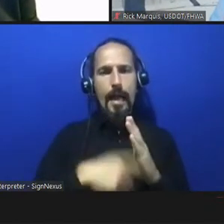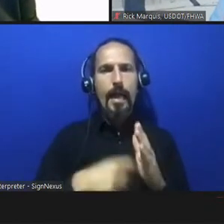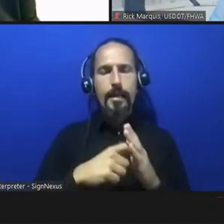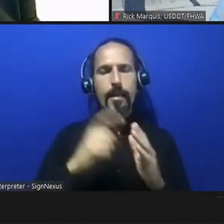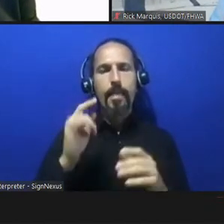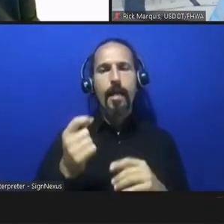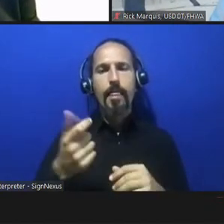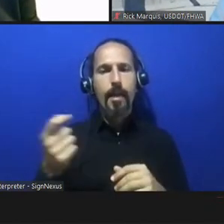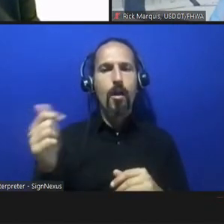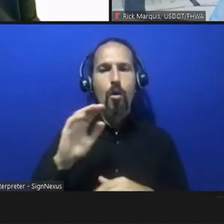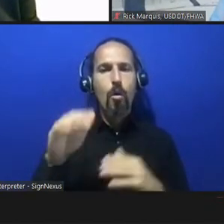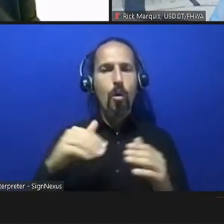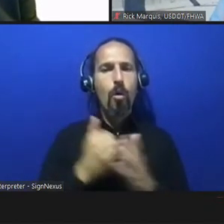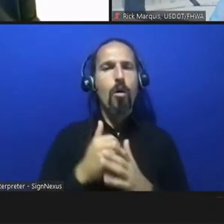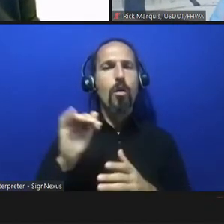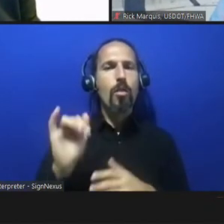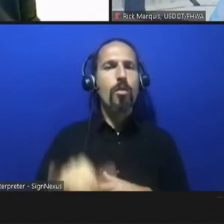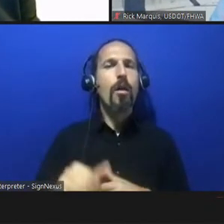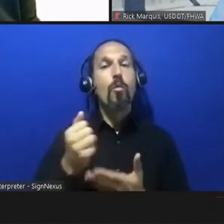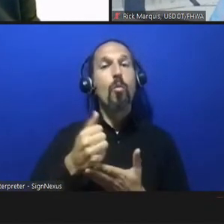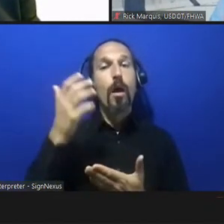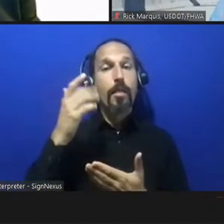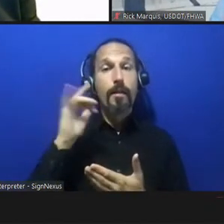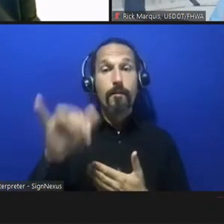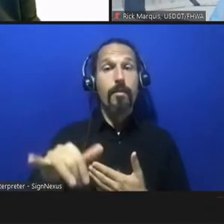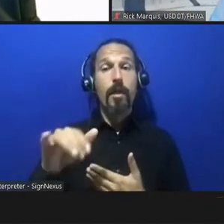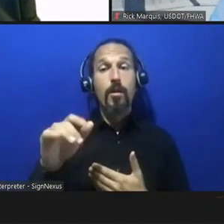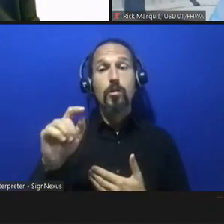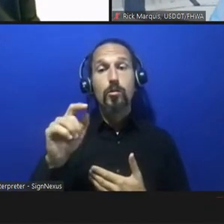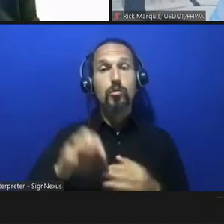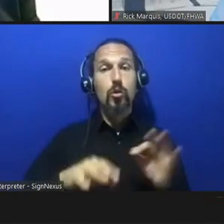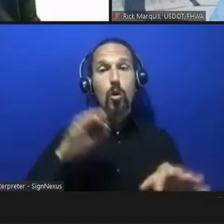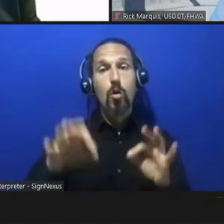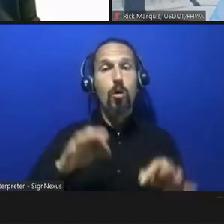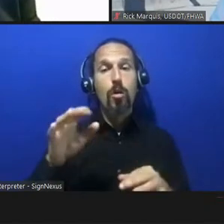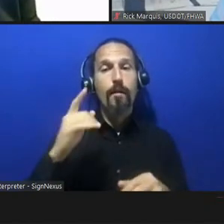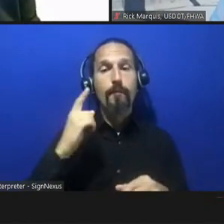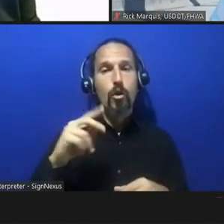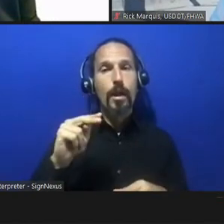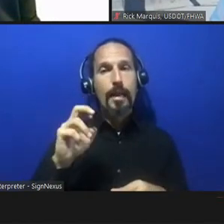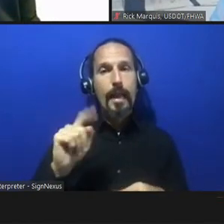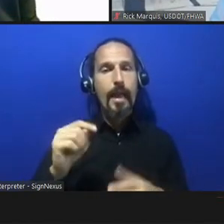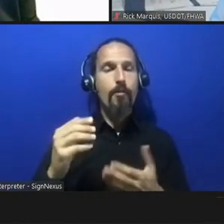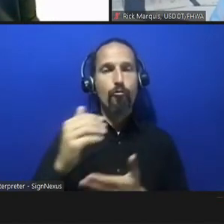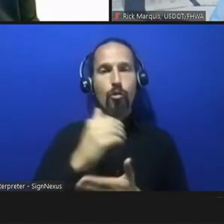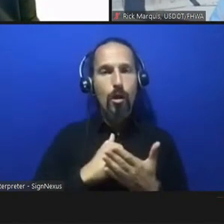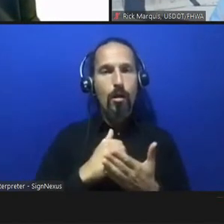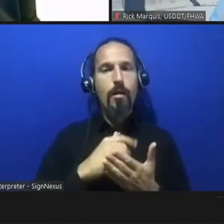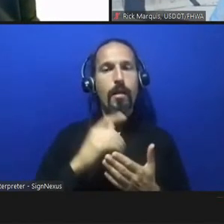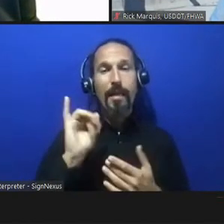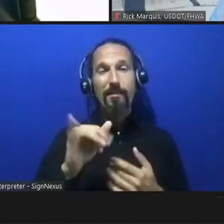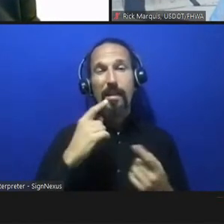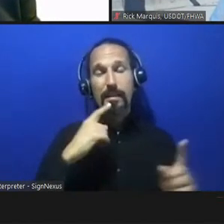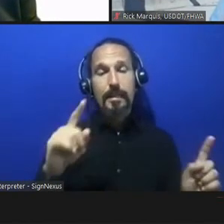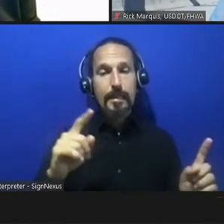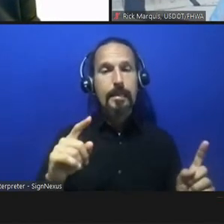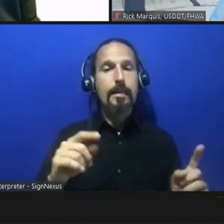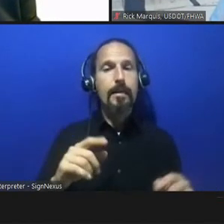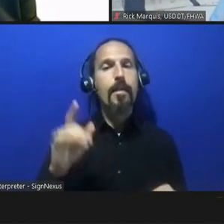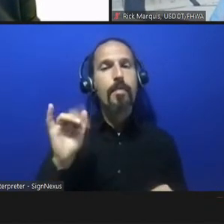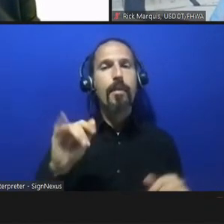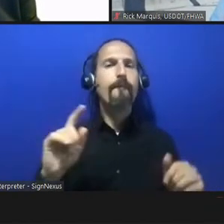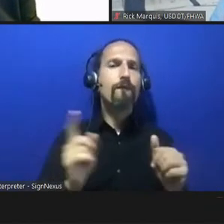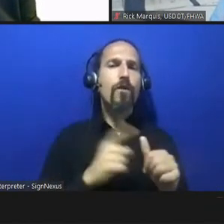eliminates all but the uber wealthy if this toll tax scheme that requires a net revenue ultimately prevails in its first